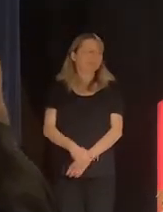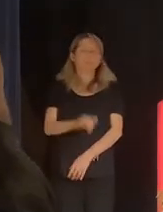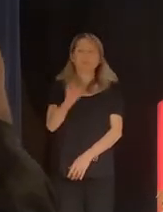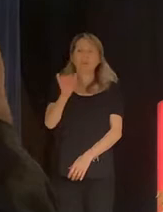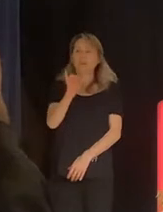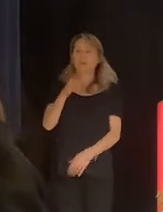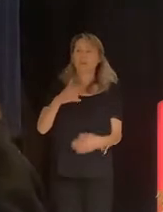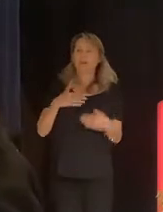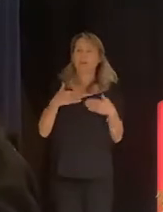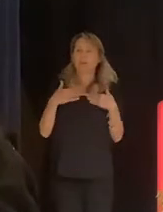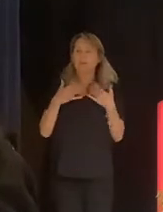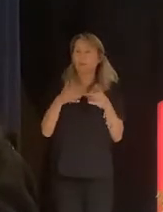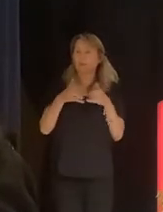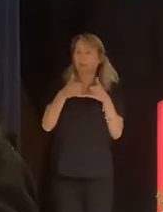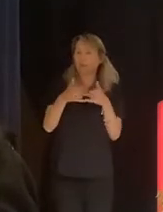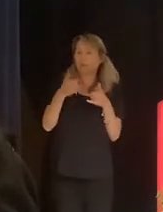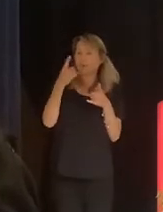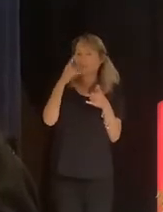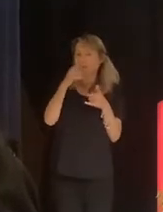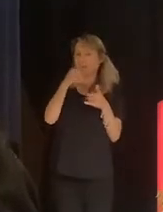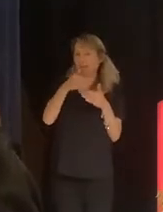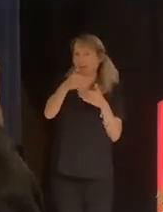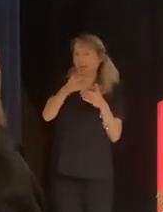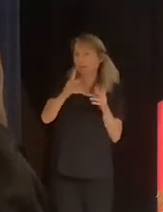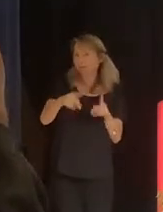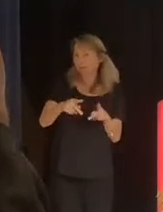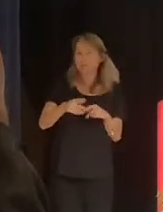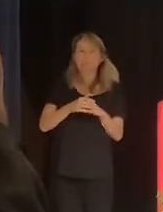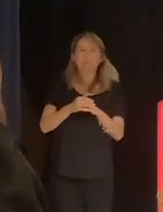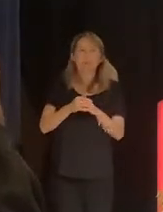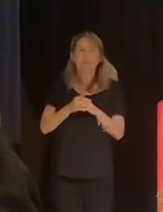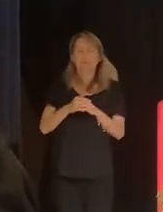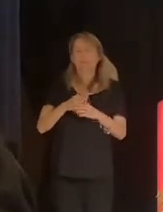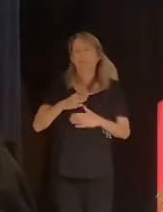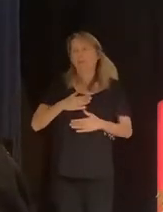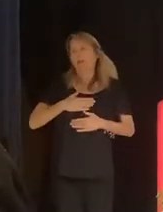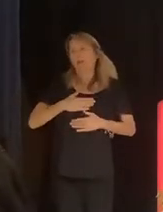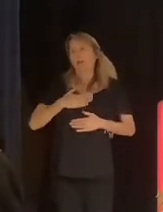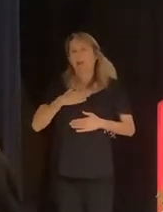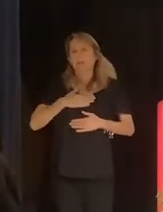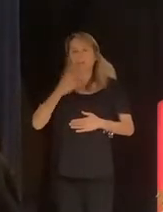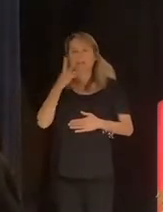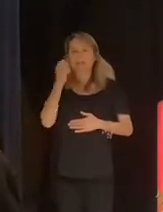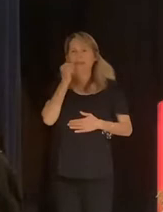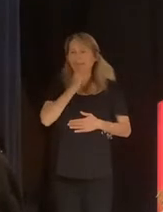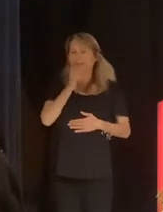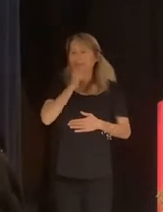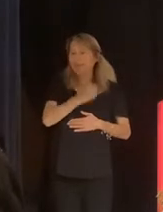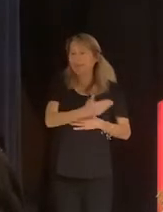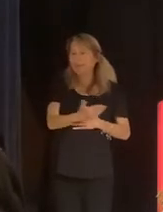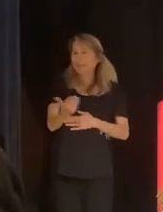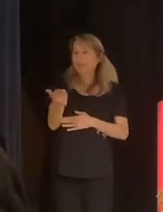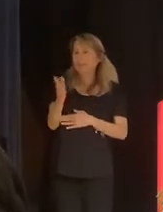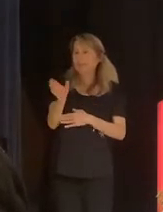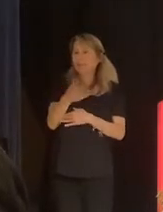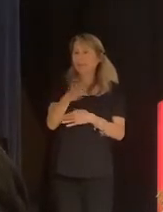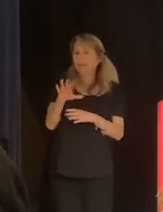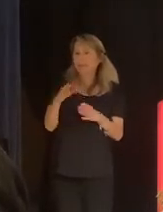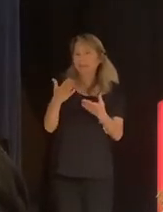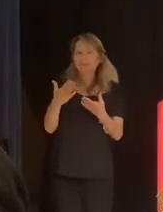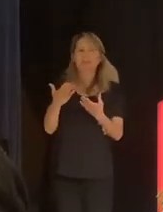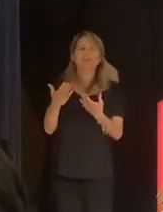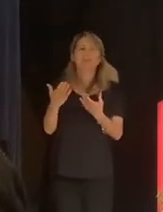Happy to present the award to this young man who I get the joy of seeing every single morning in music class. And this award